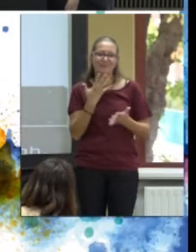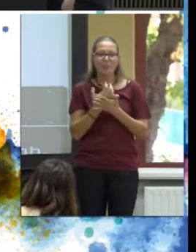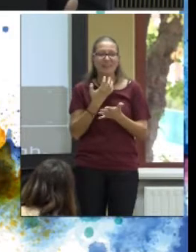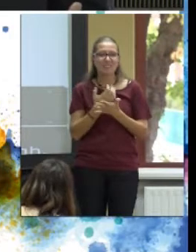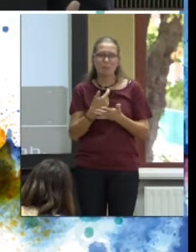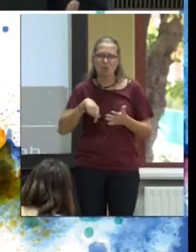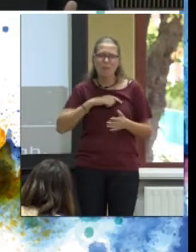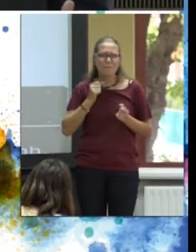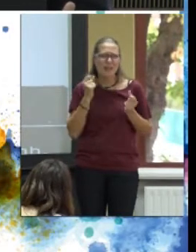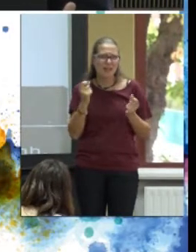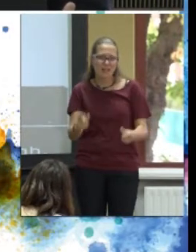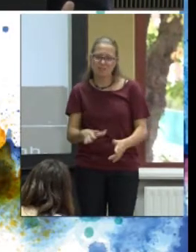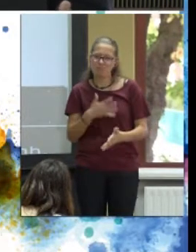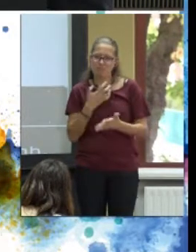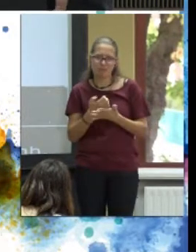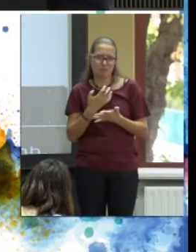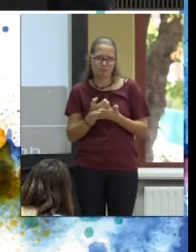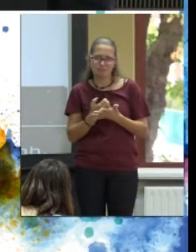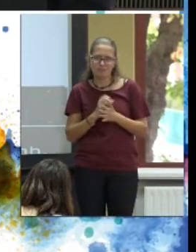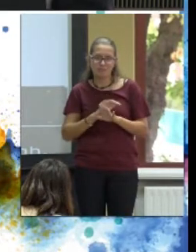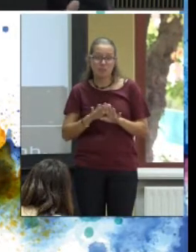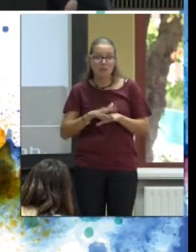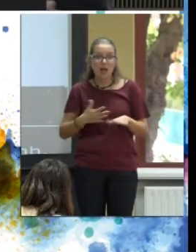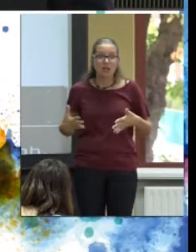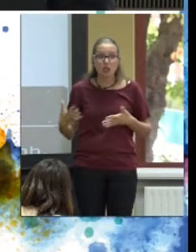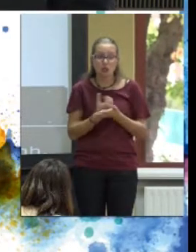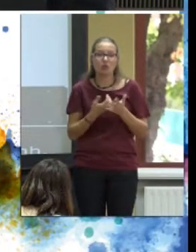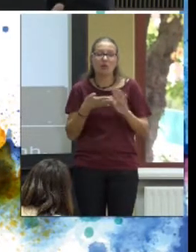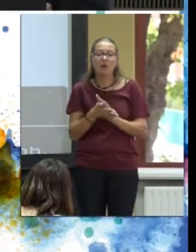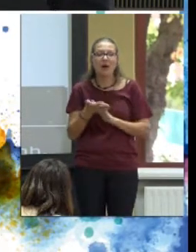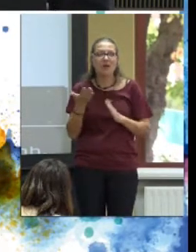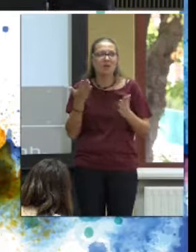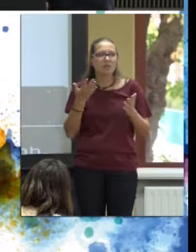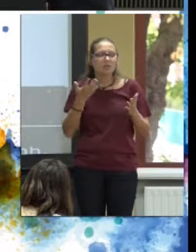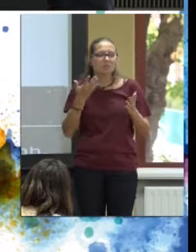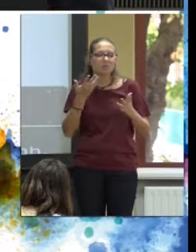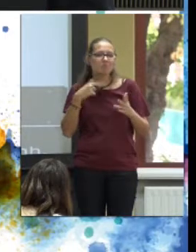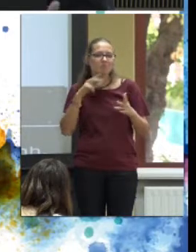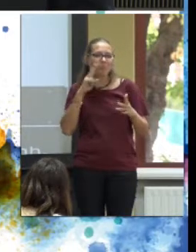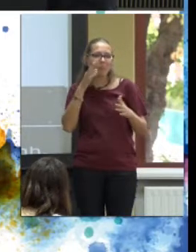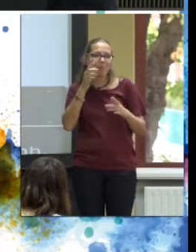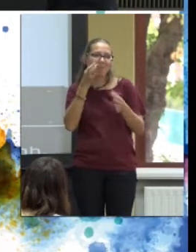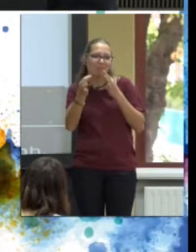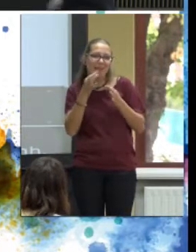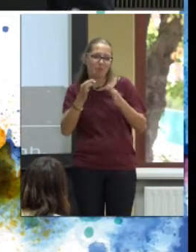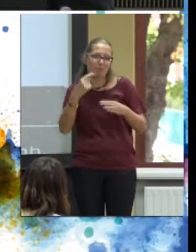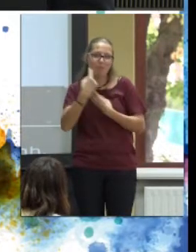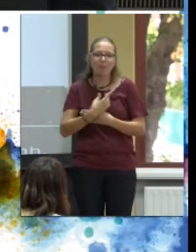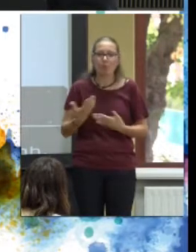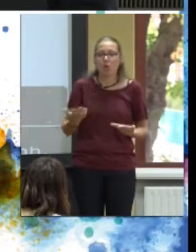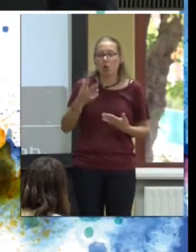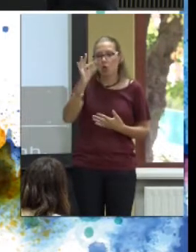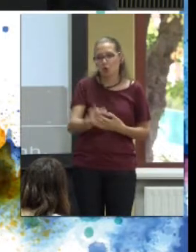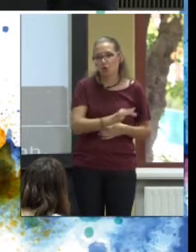We have thousands of downloads. It's an app that is intended for everybody. So this is the total volume of